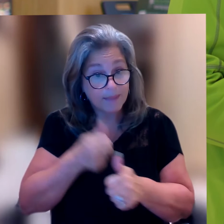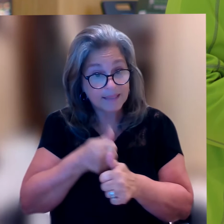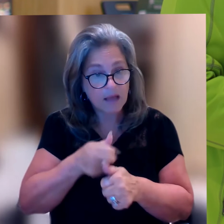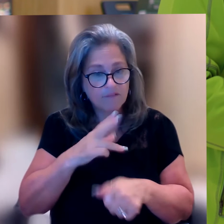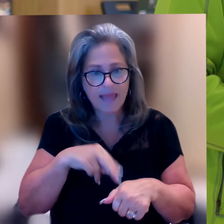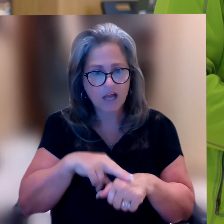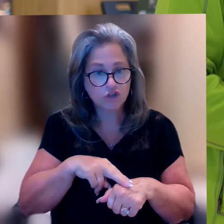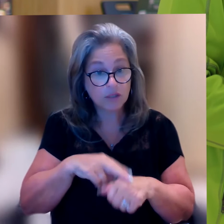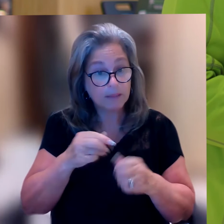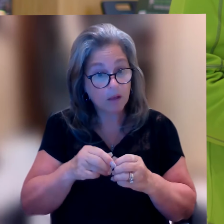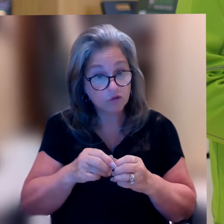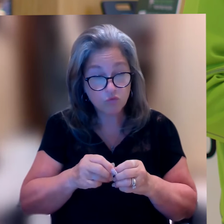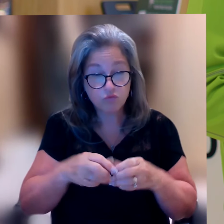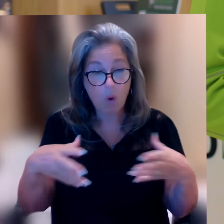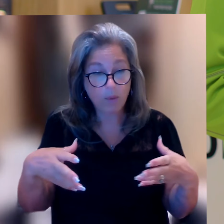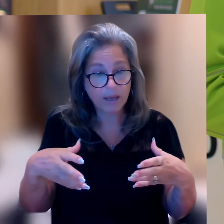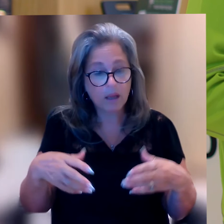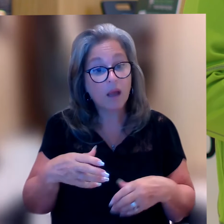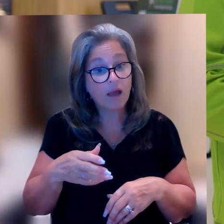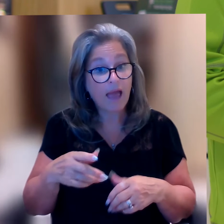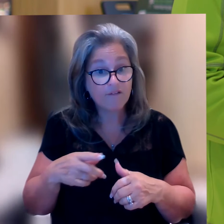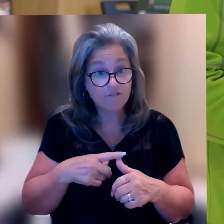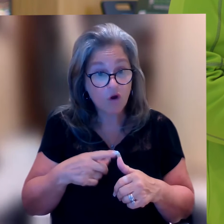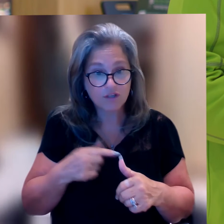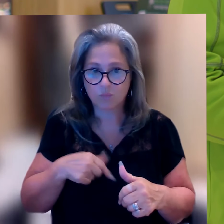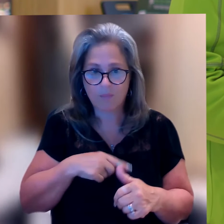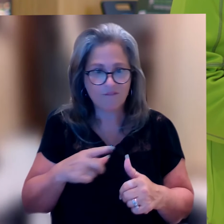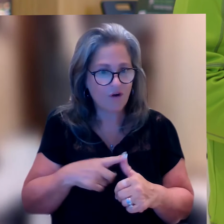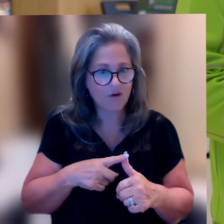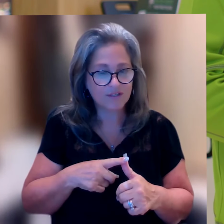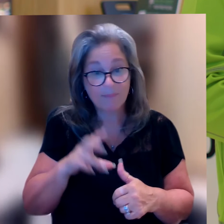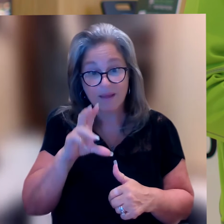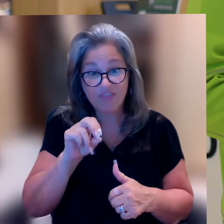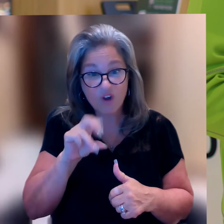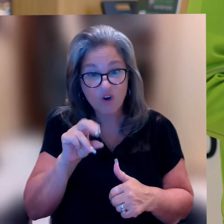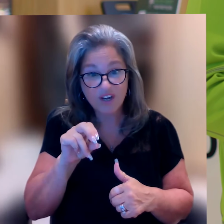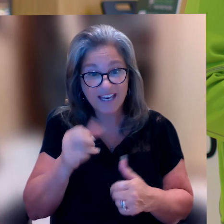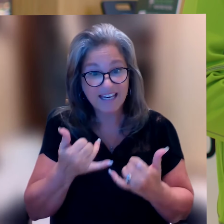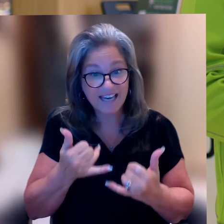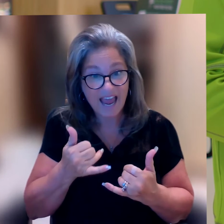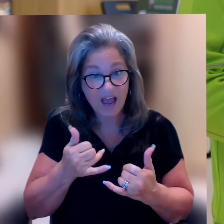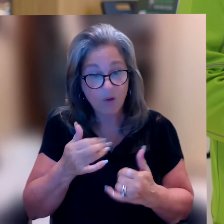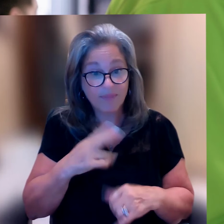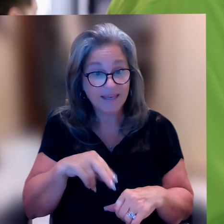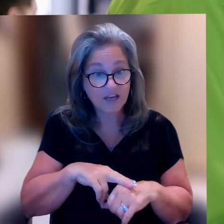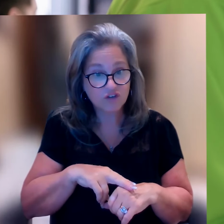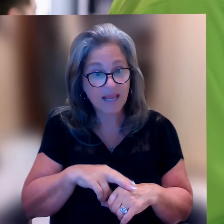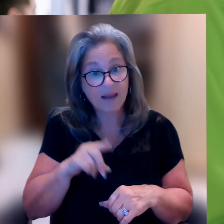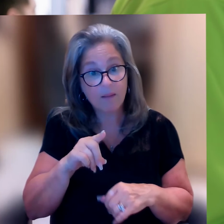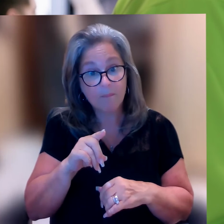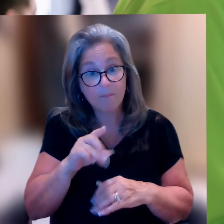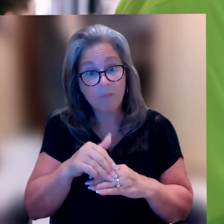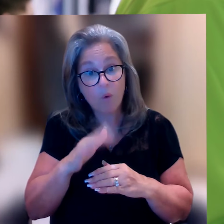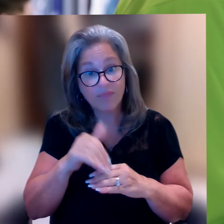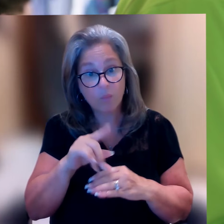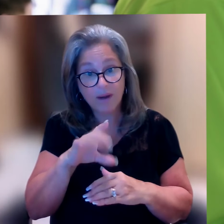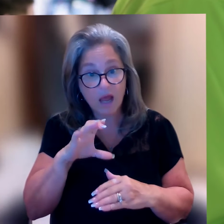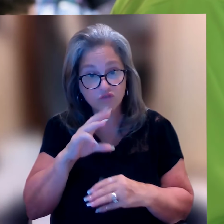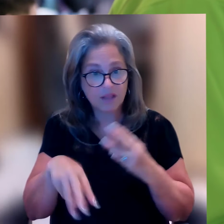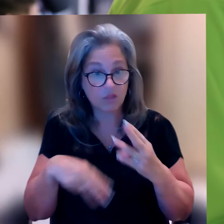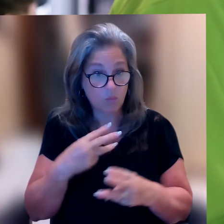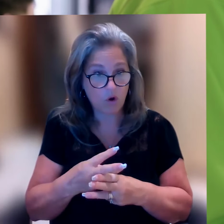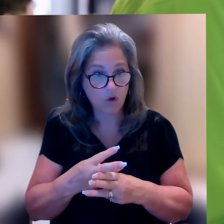were the first, now 30 plus US airports participate, and globally over 100 airports participate. It started at Gatwick Airport